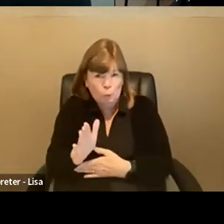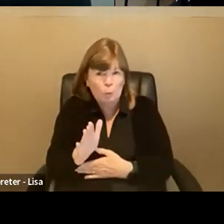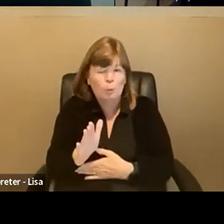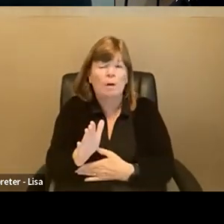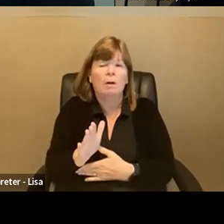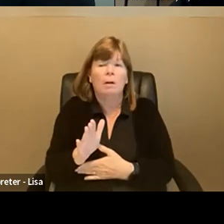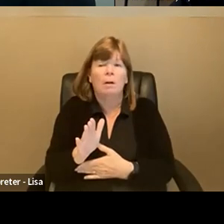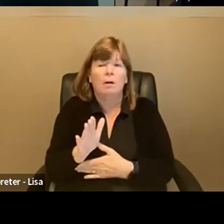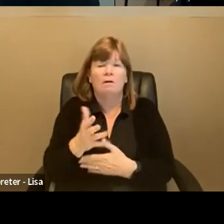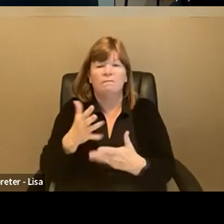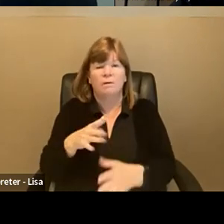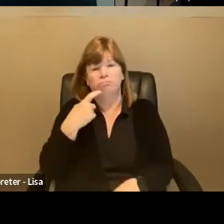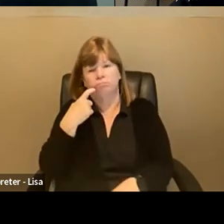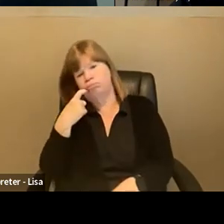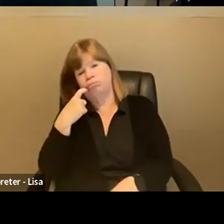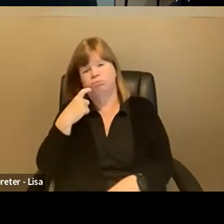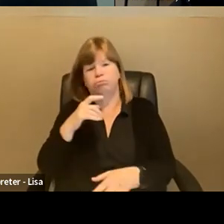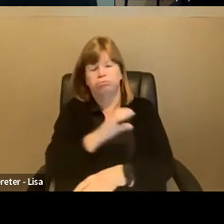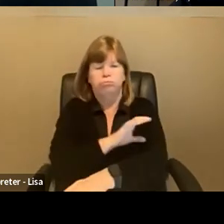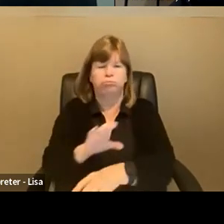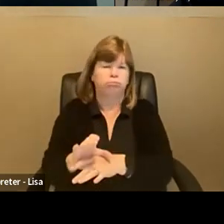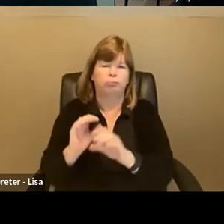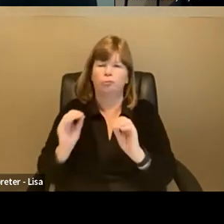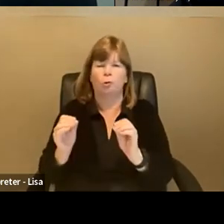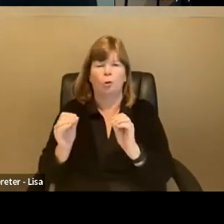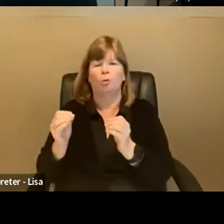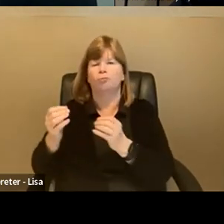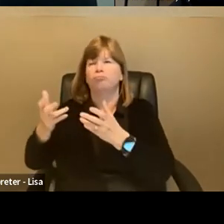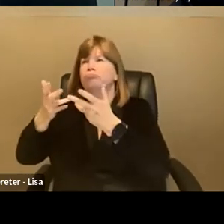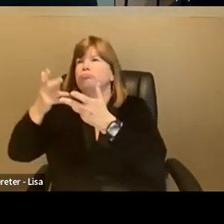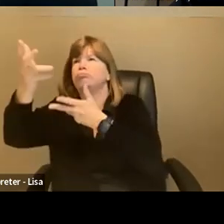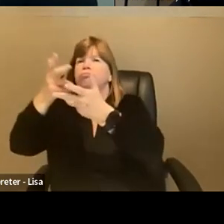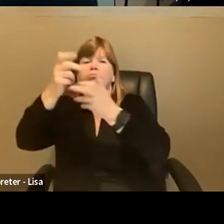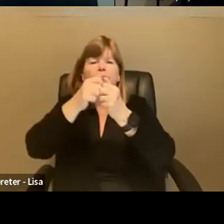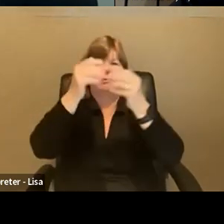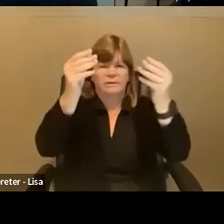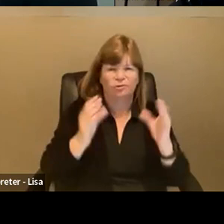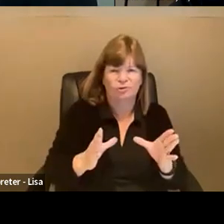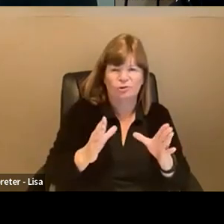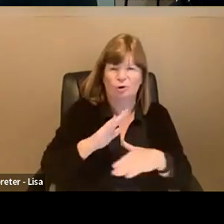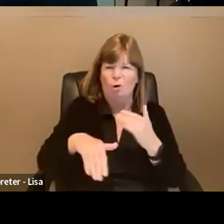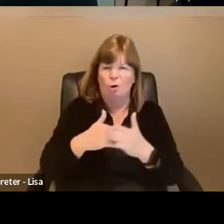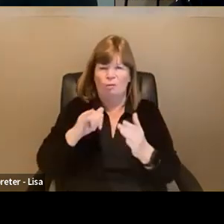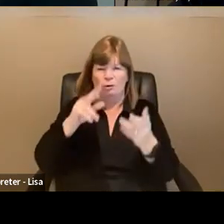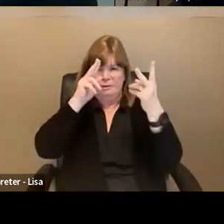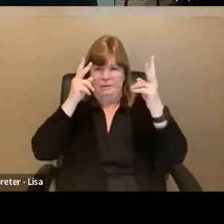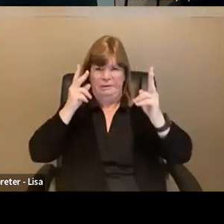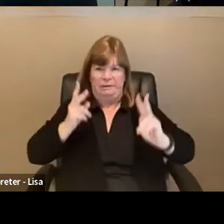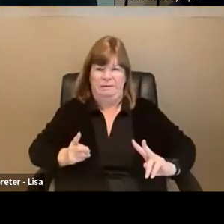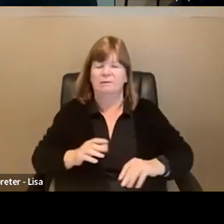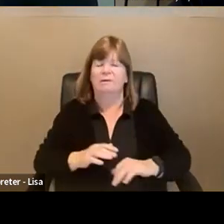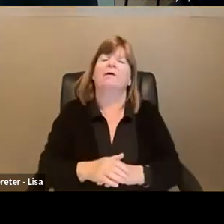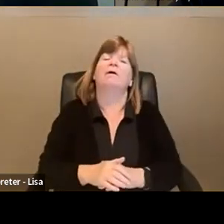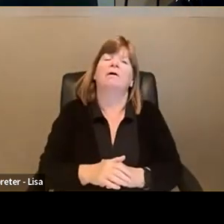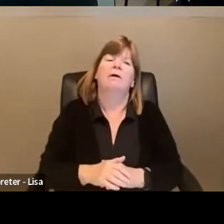just hooked to their computer with no interaction with their teacher, and all of these misconceptions? So